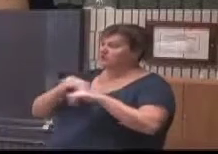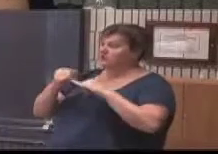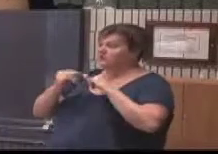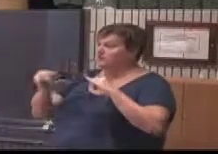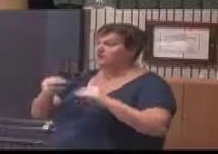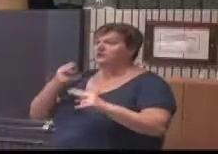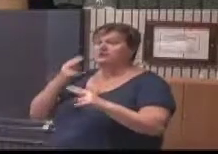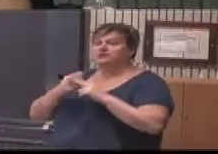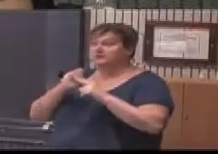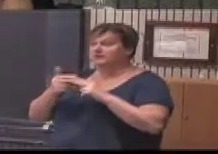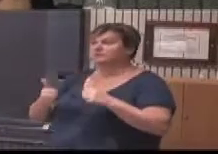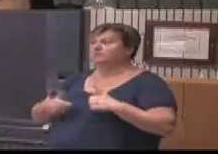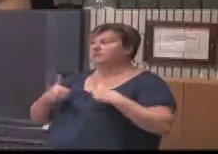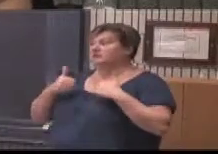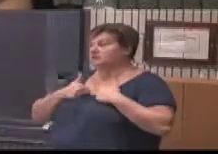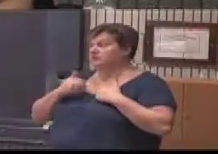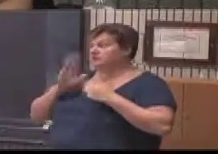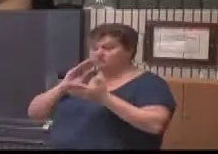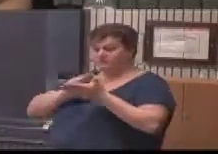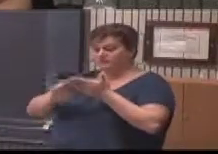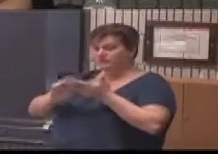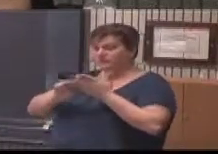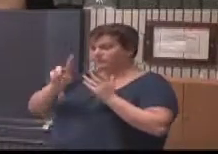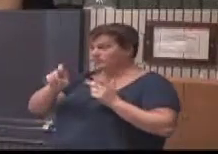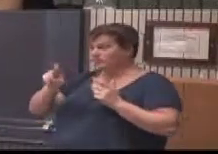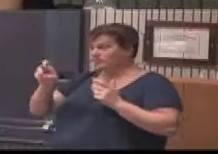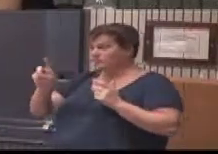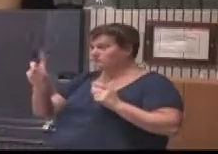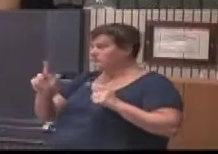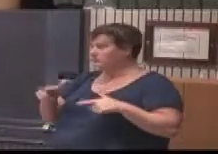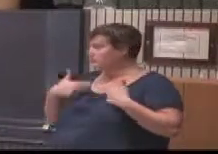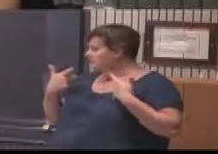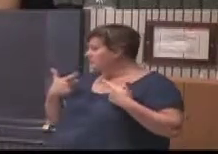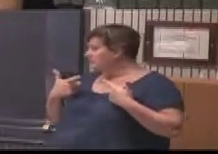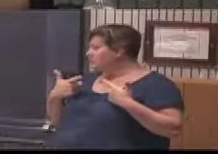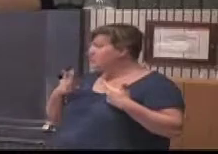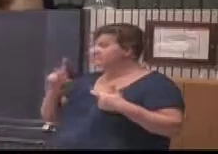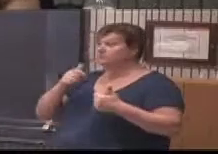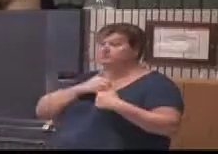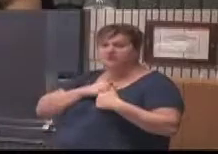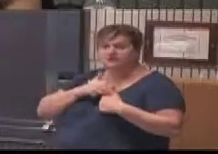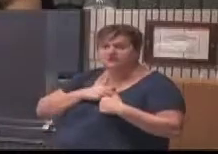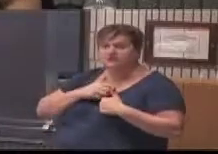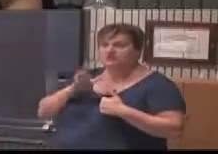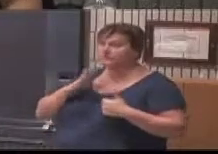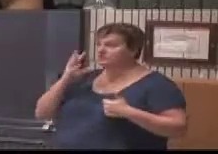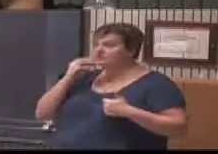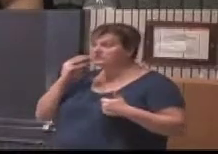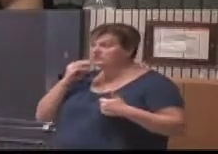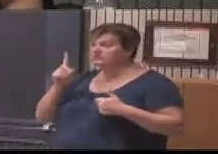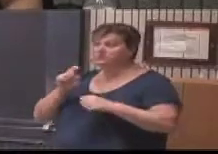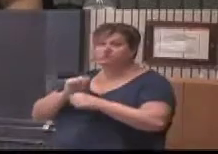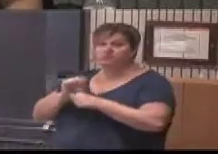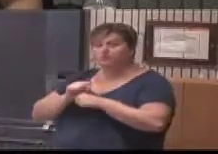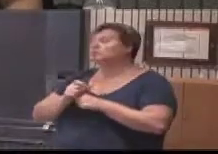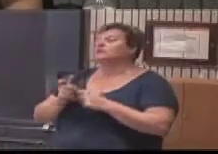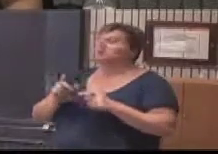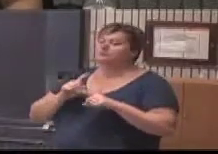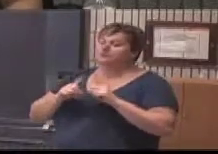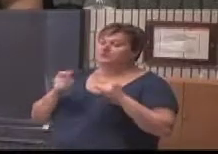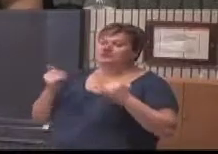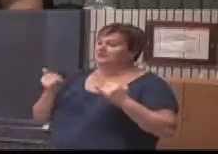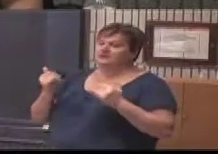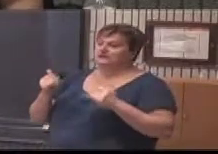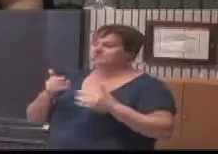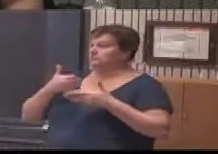name and address, and then they would fill out questionnaires about where they've lived, were they in the military, what kind of work, to try to look for patterns. But at this point, no, there isn't